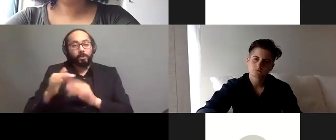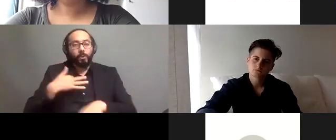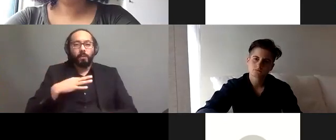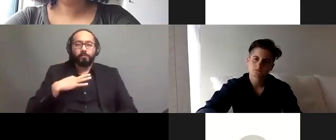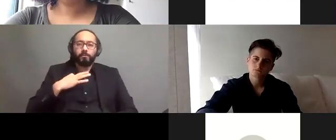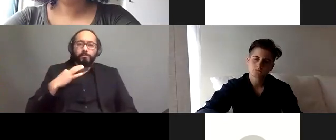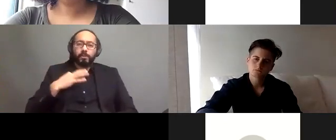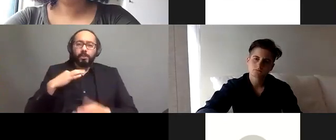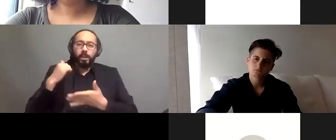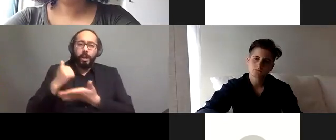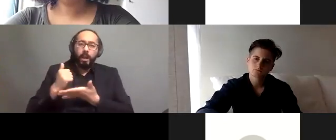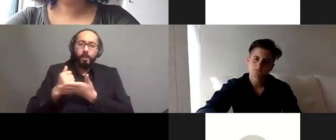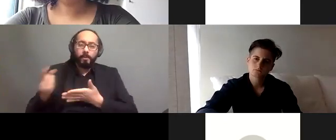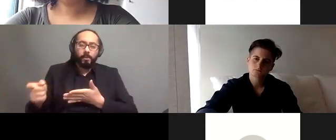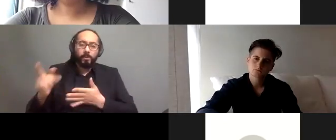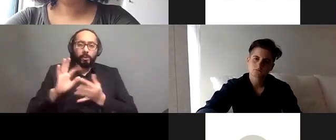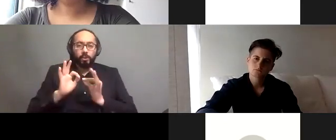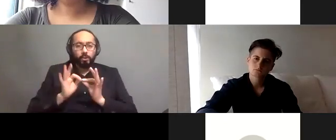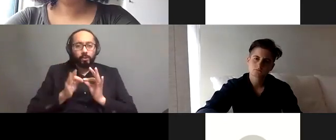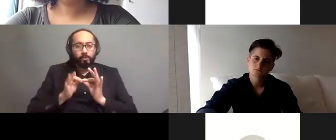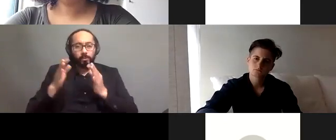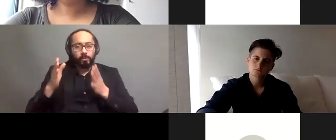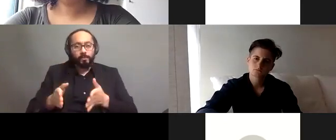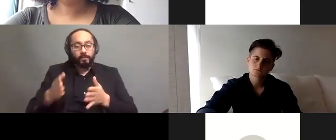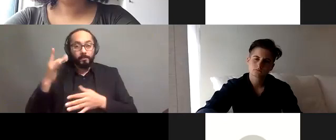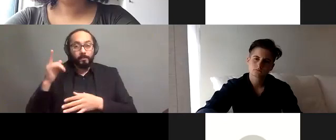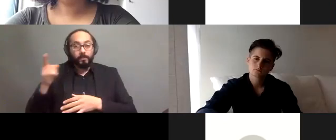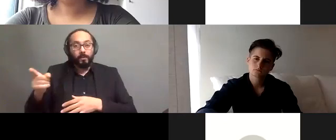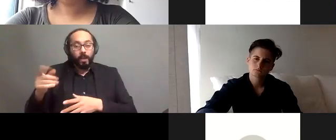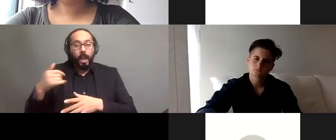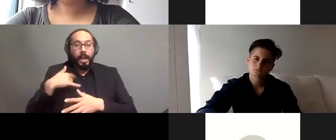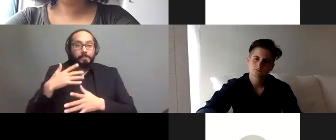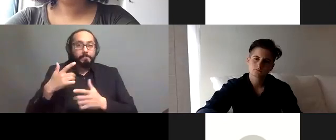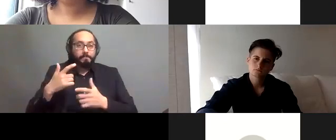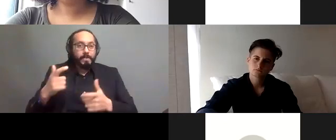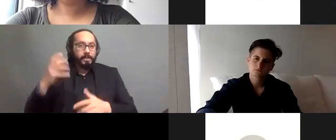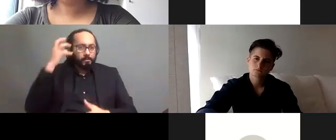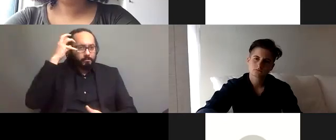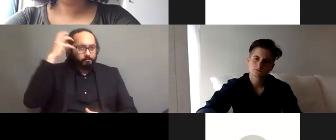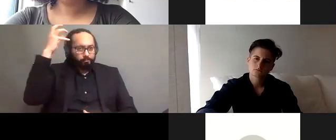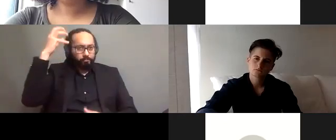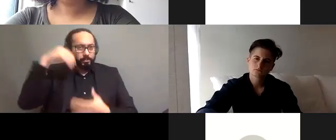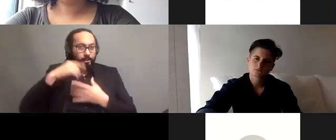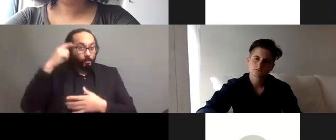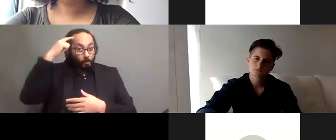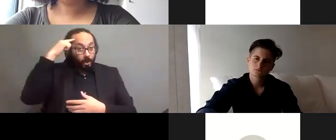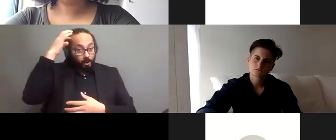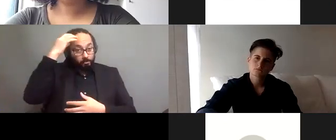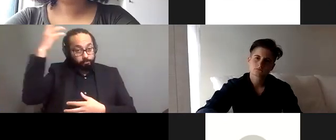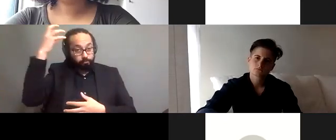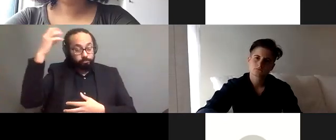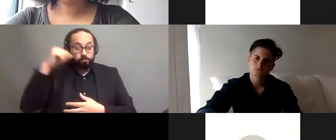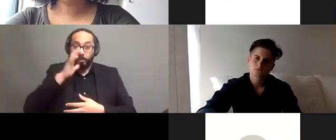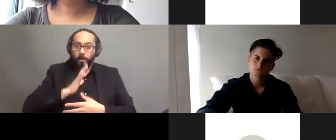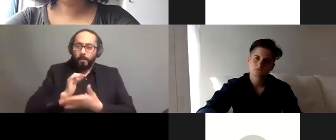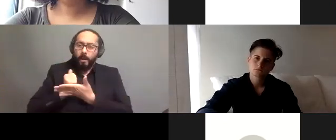as an interpreter so that, because she had a really big tumor in her brain, and we went there together, and that